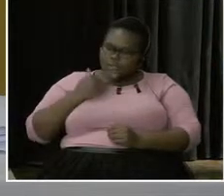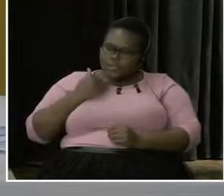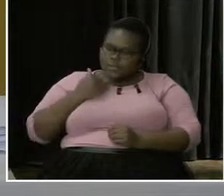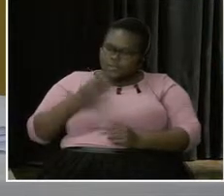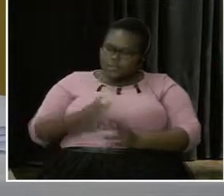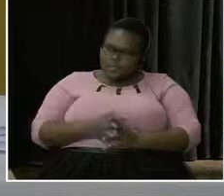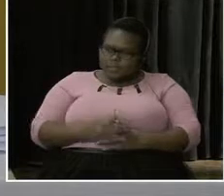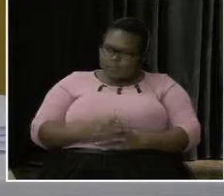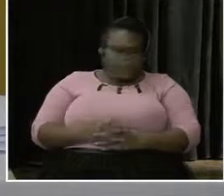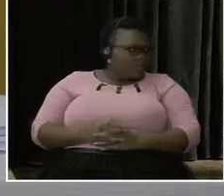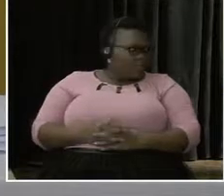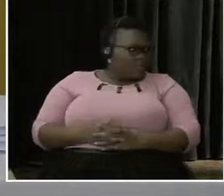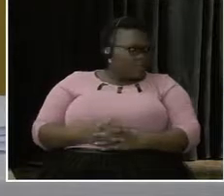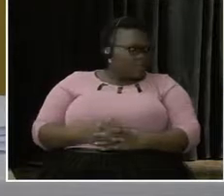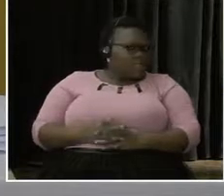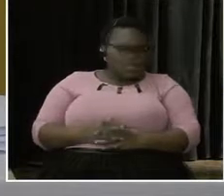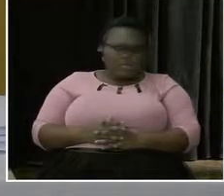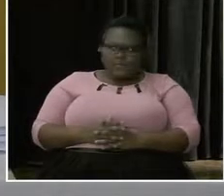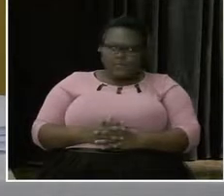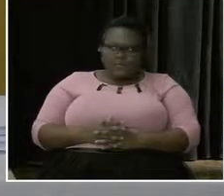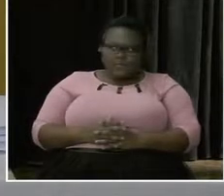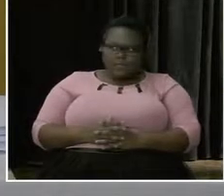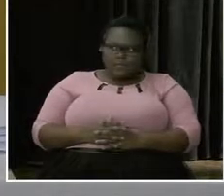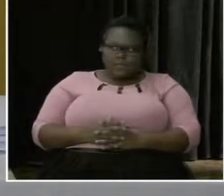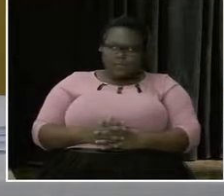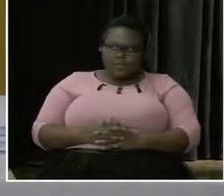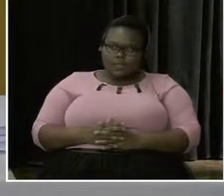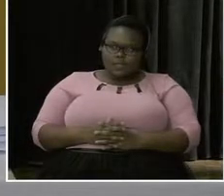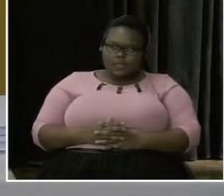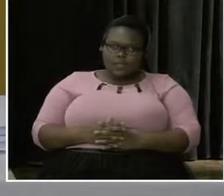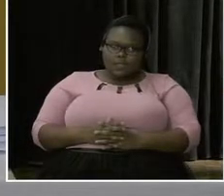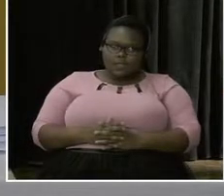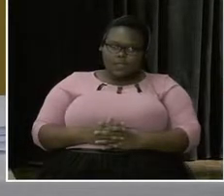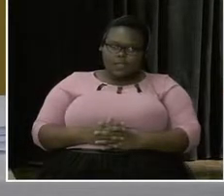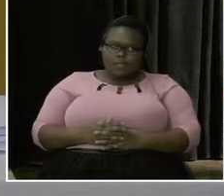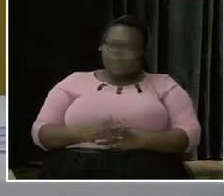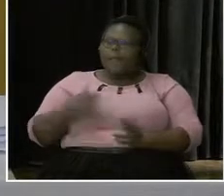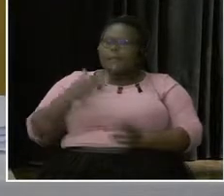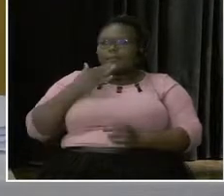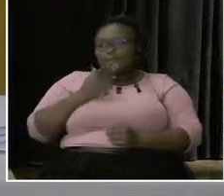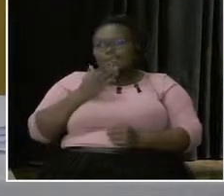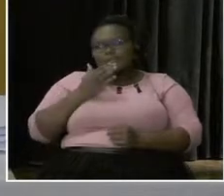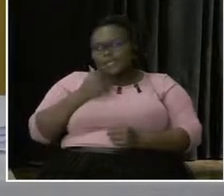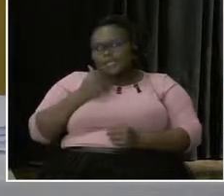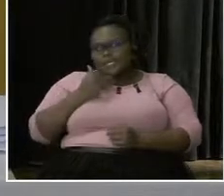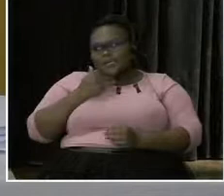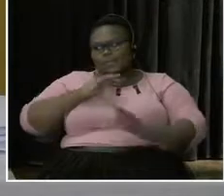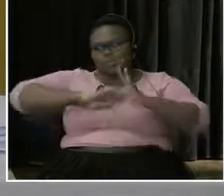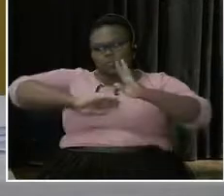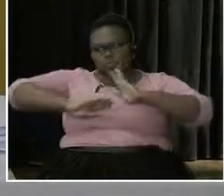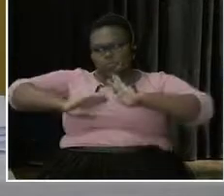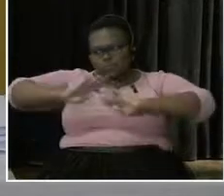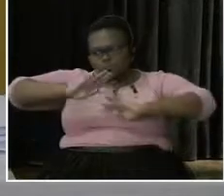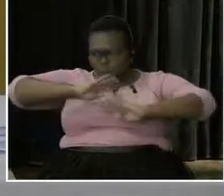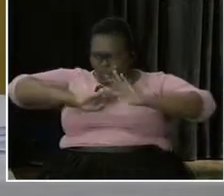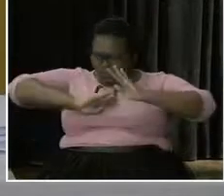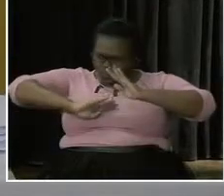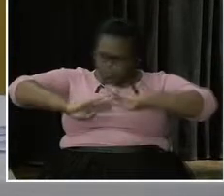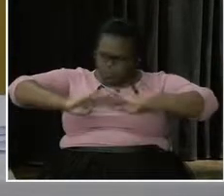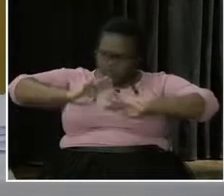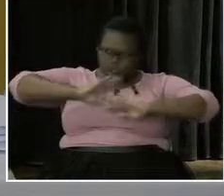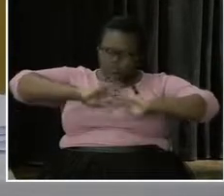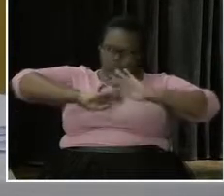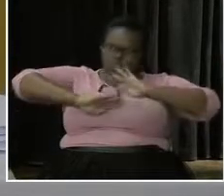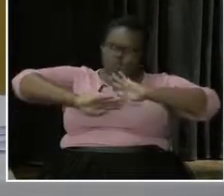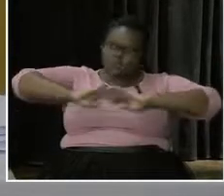order, please. So that's why you are speaking for whites and Indians only. Please, let's. No, Madam Speaker,